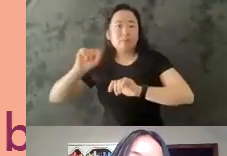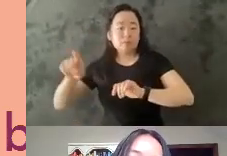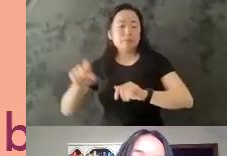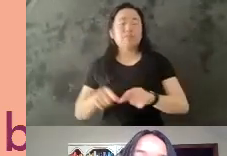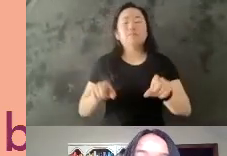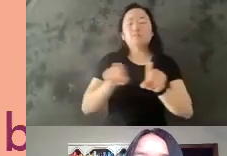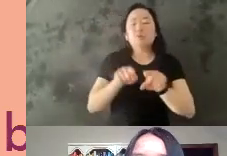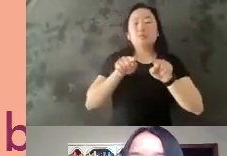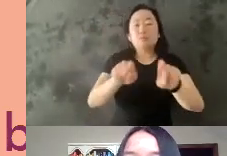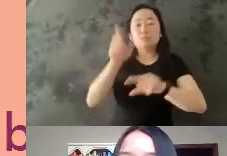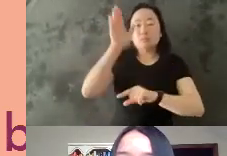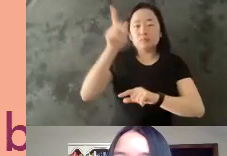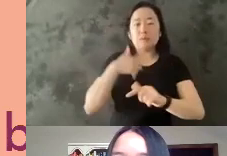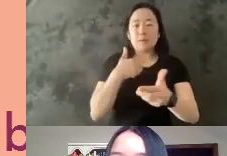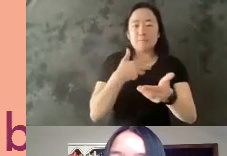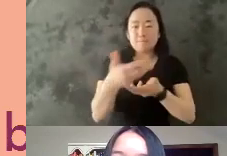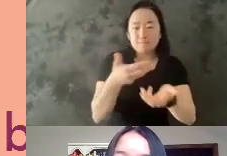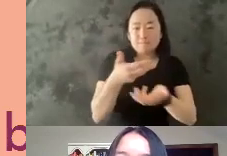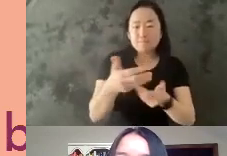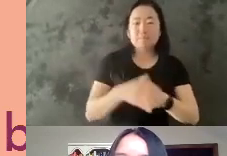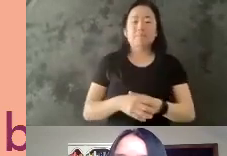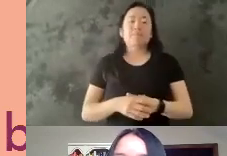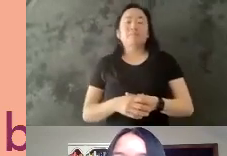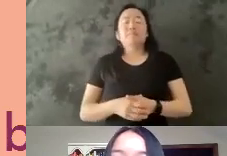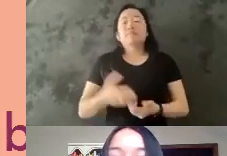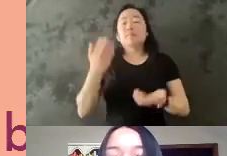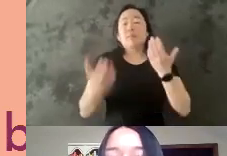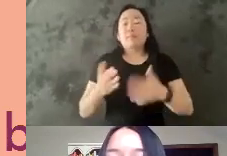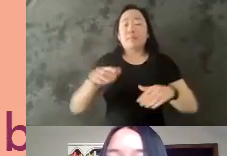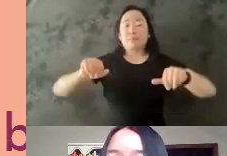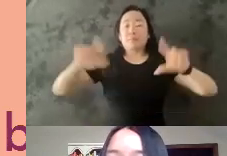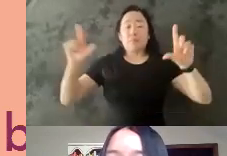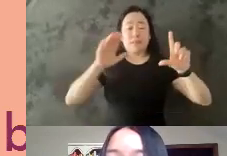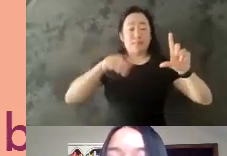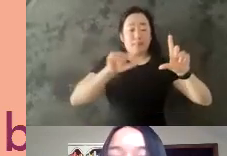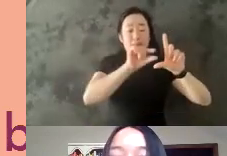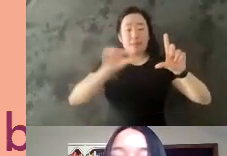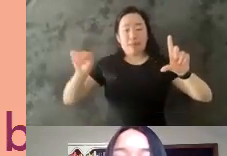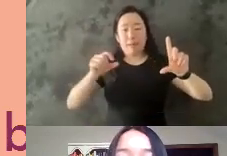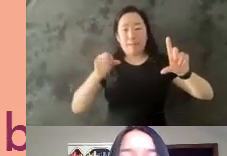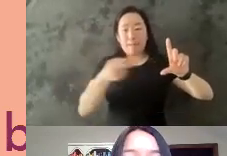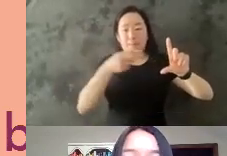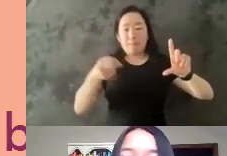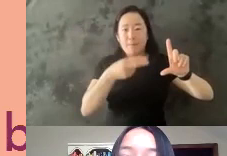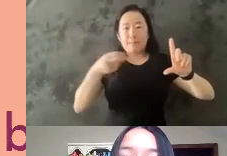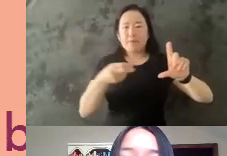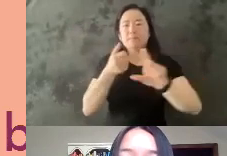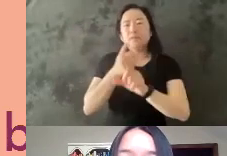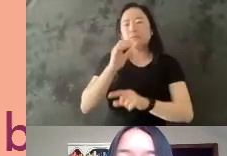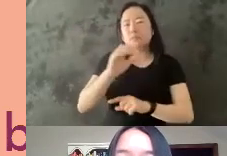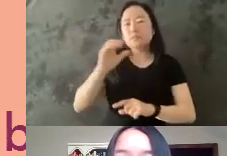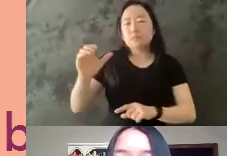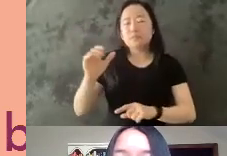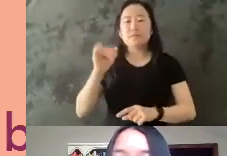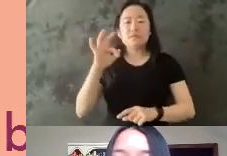might see a text running at the bottom of your screen. These are closed captions. If they're distracting or you don't